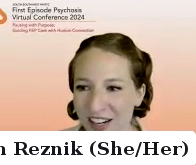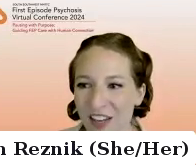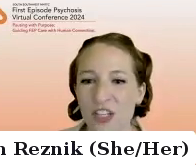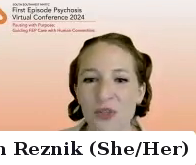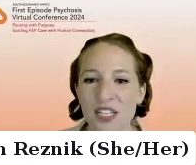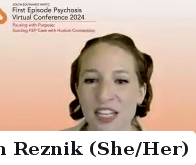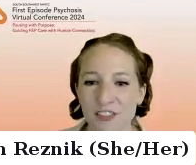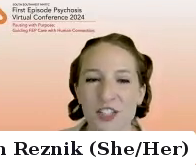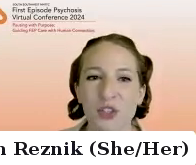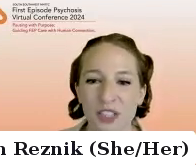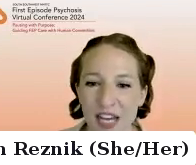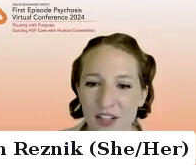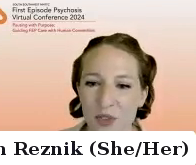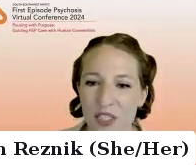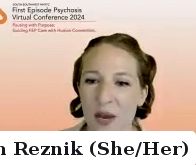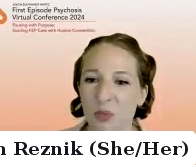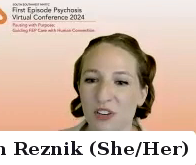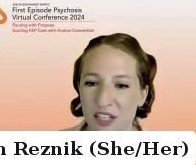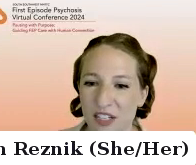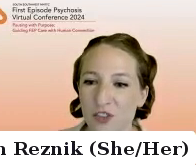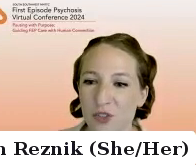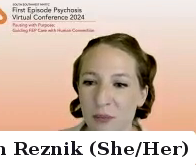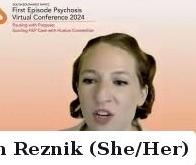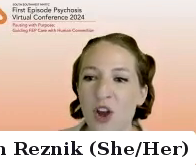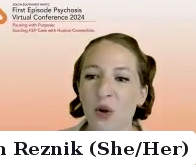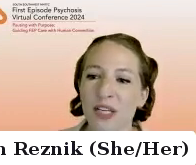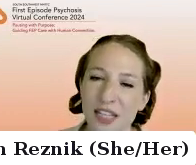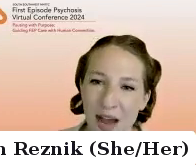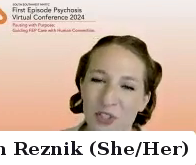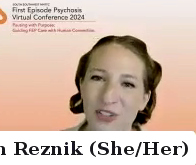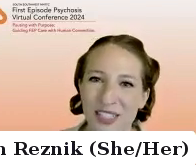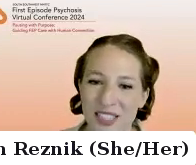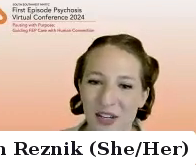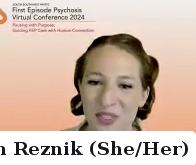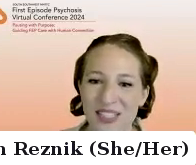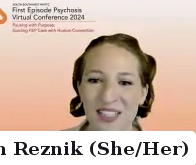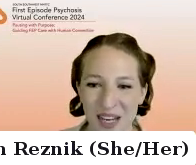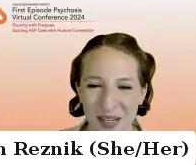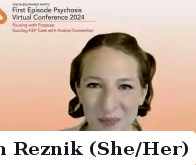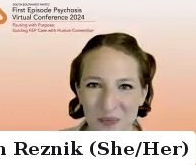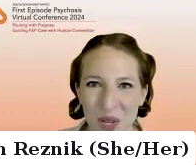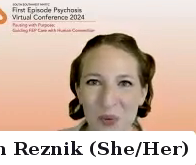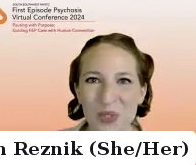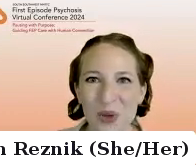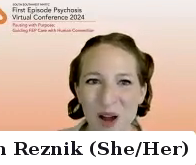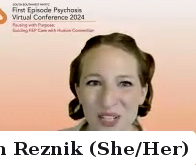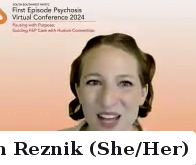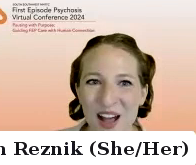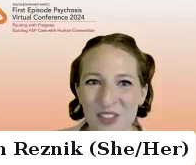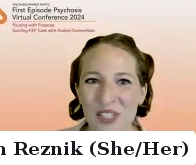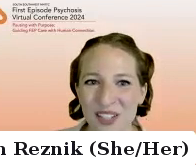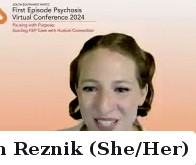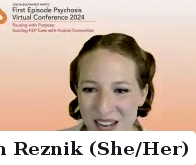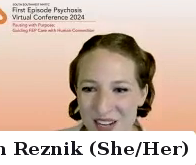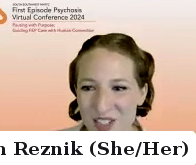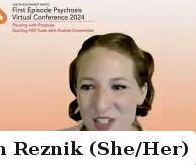psychiatric care in the UC Davis Early Diagnosis and Preventative Treatment, or EDAPT, Early Psychosis Clinic. We're so honored to